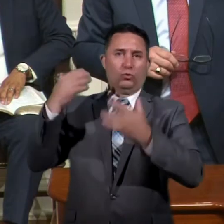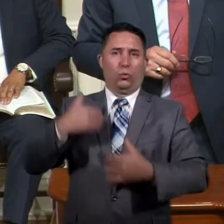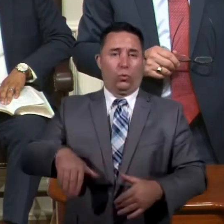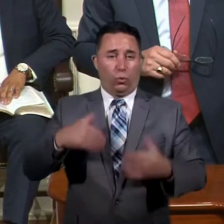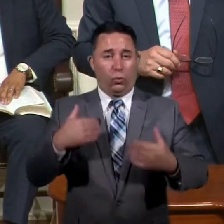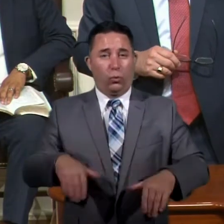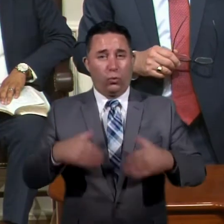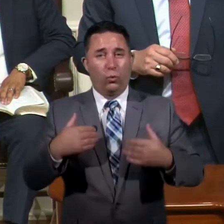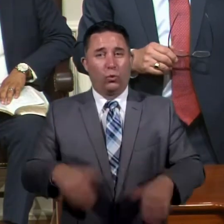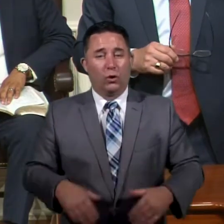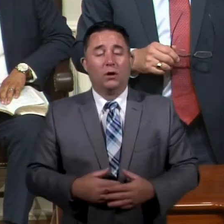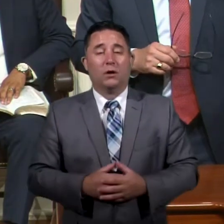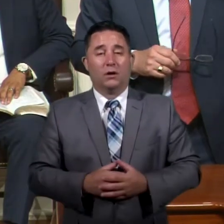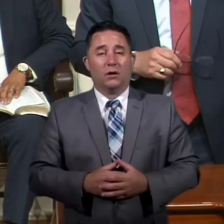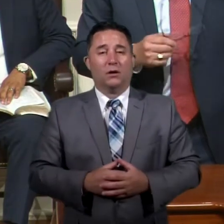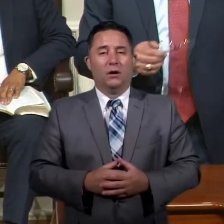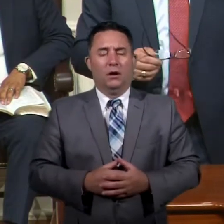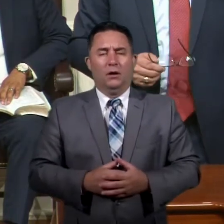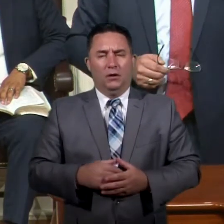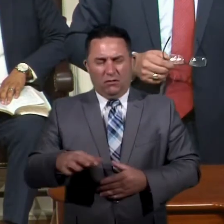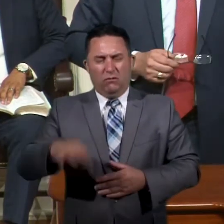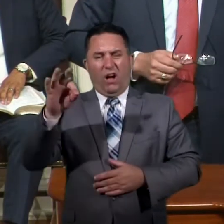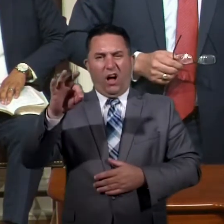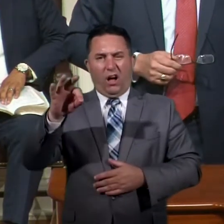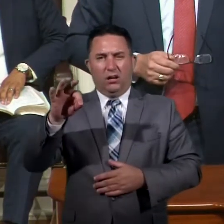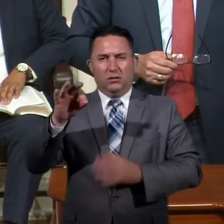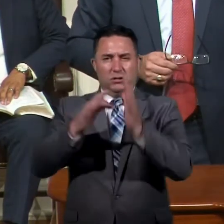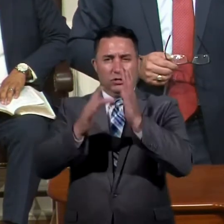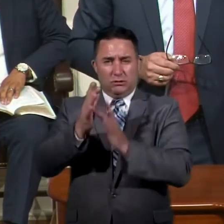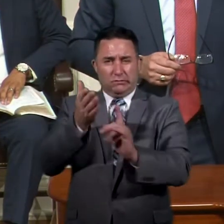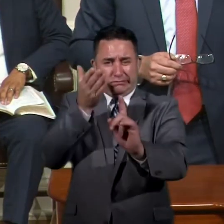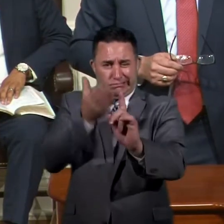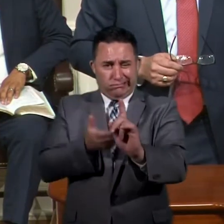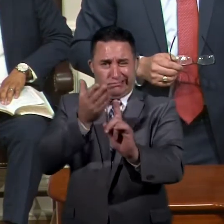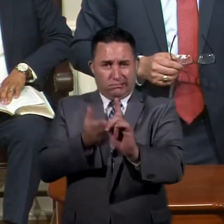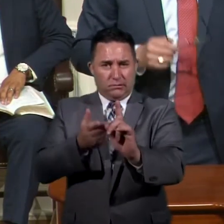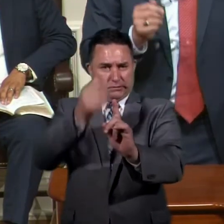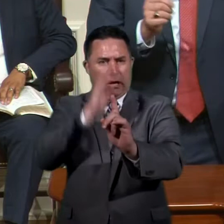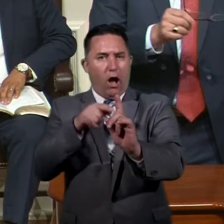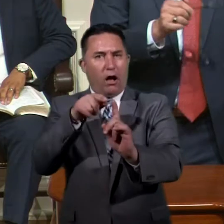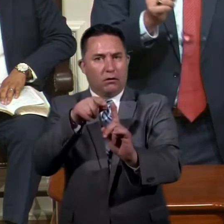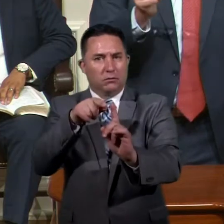por la misericordia del Señor Jesucristo. We find that he's God. Vemos que Él es Dios.